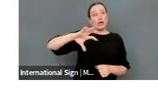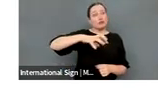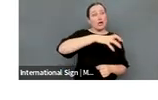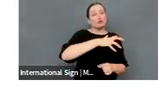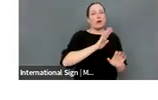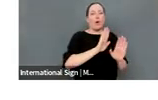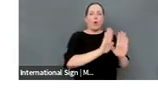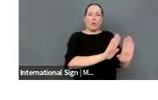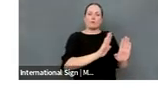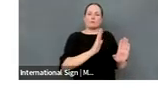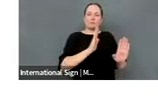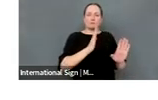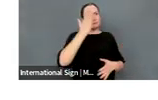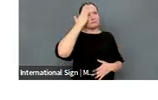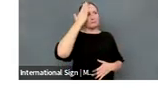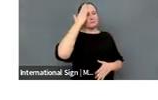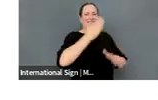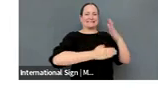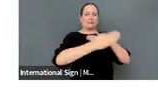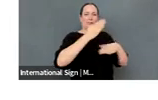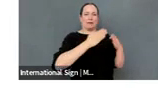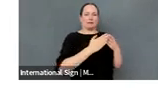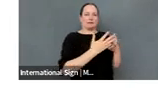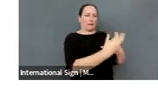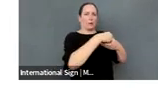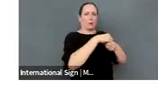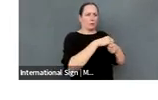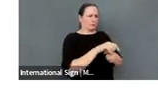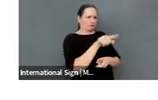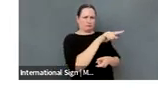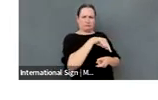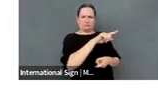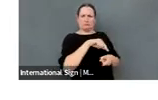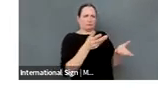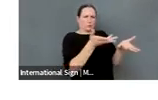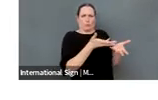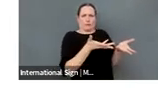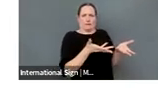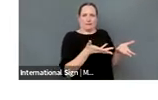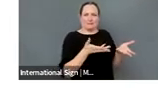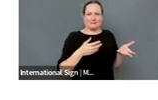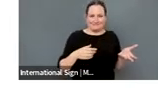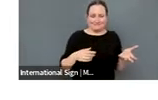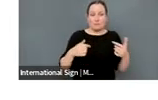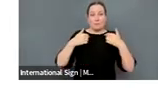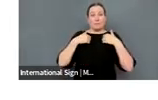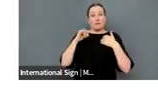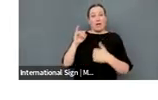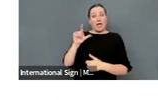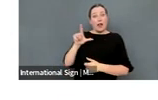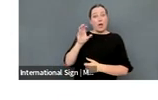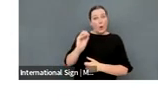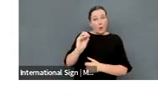when interpreting disability preference, especially what we saw in Zambia. So what did ILO do? So the intervention of